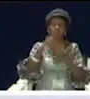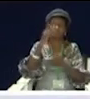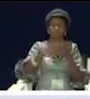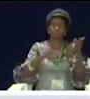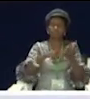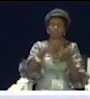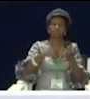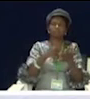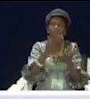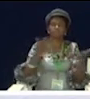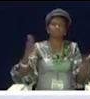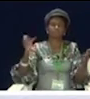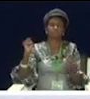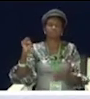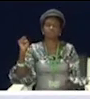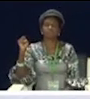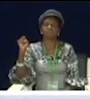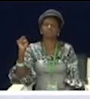things.